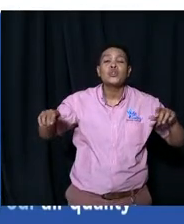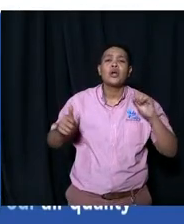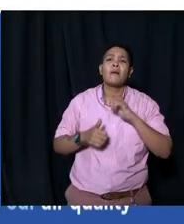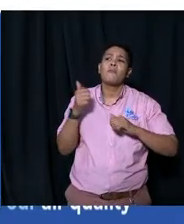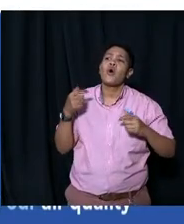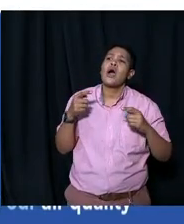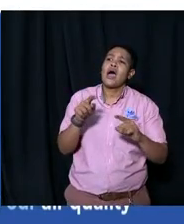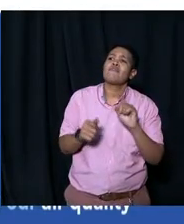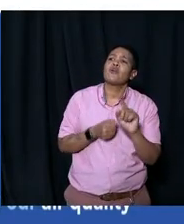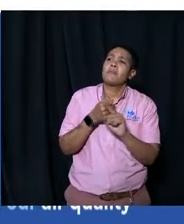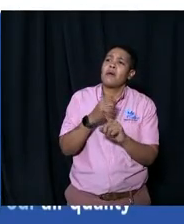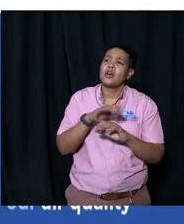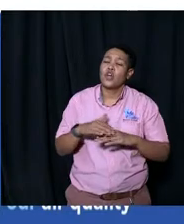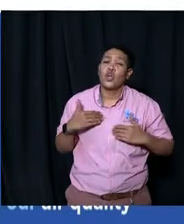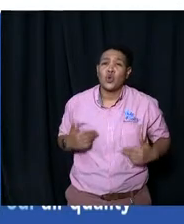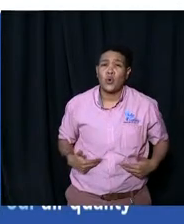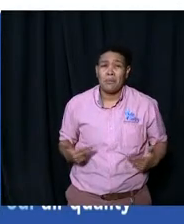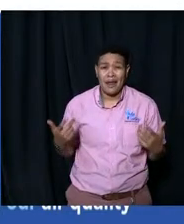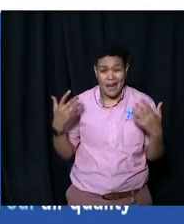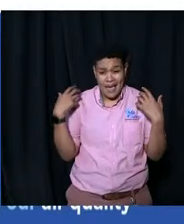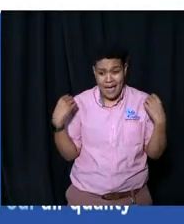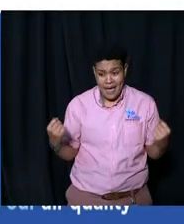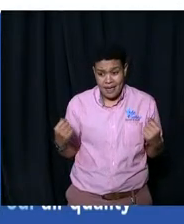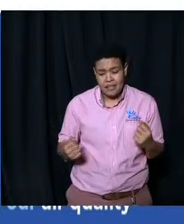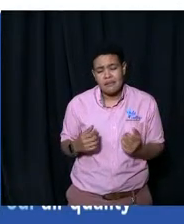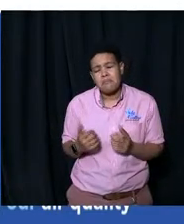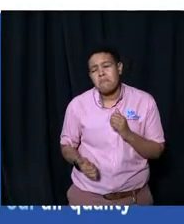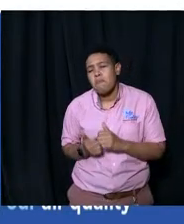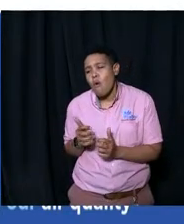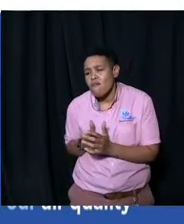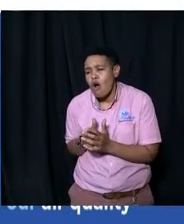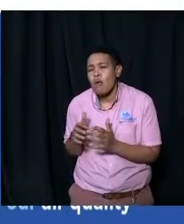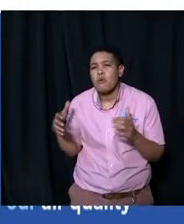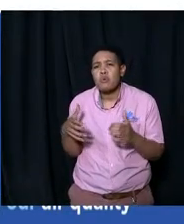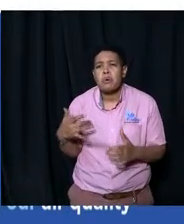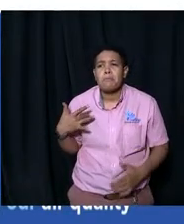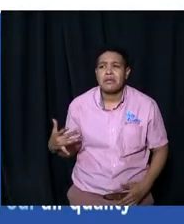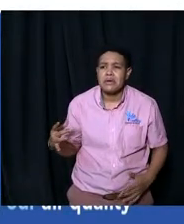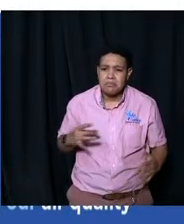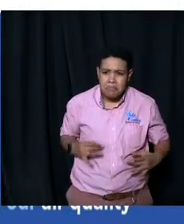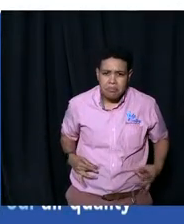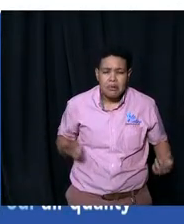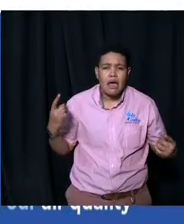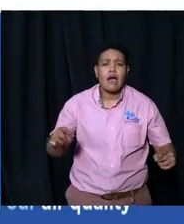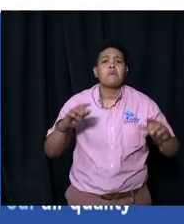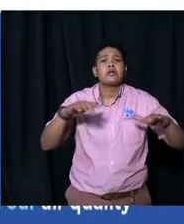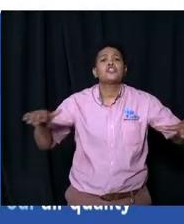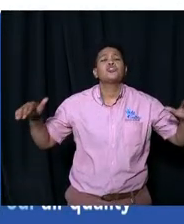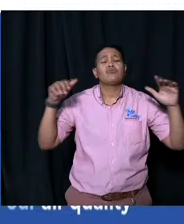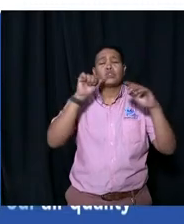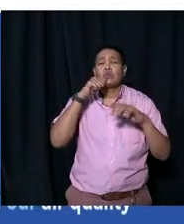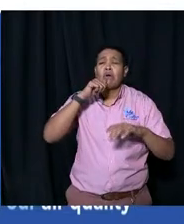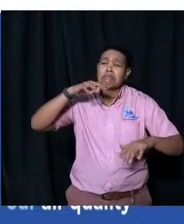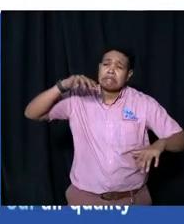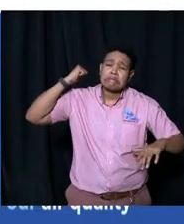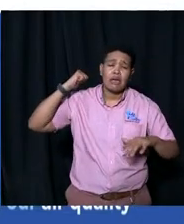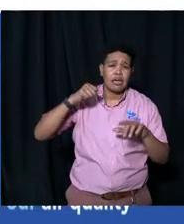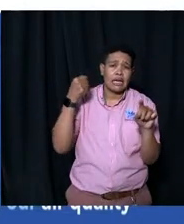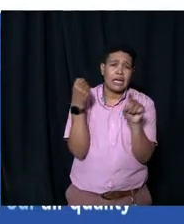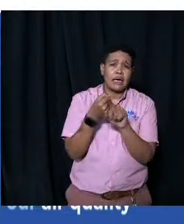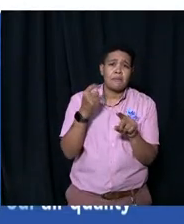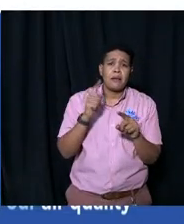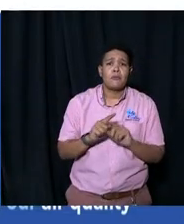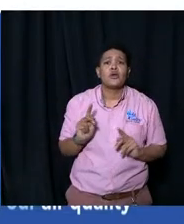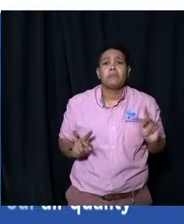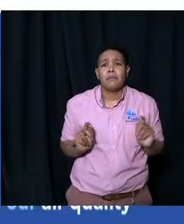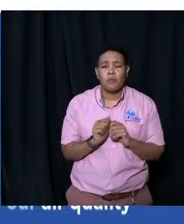health are typically borne by the most vulnerable groups. And children suffer long-term impacts in development, as well as